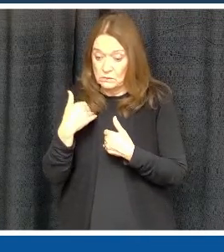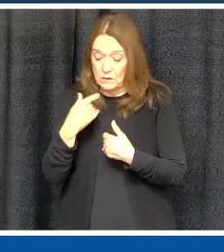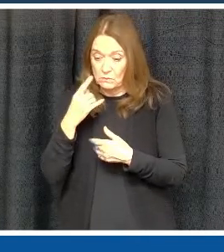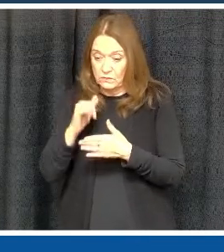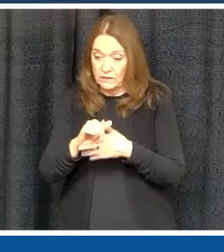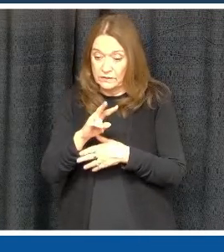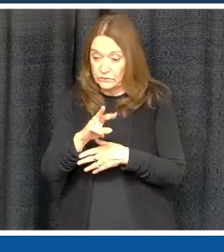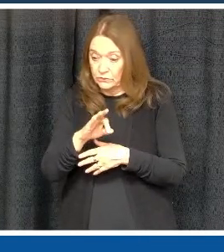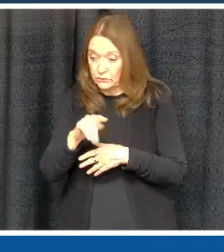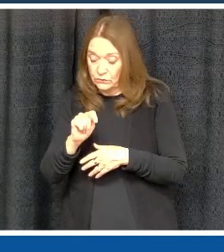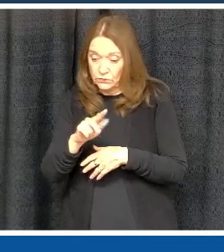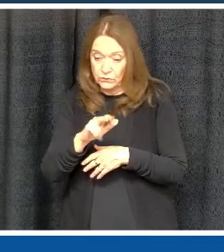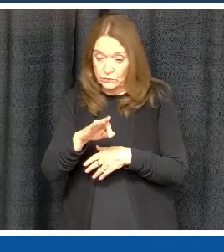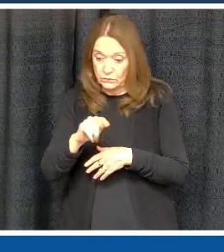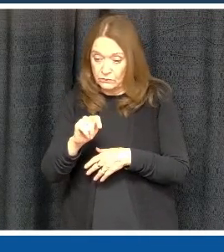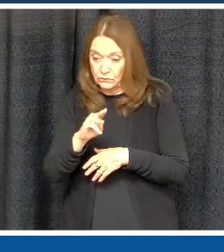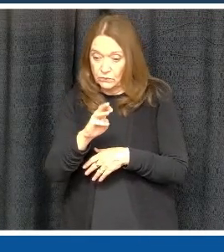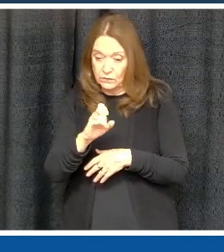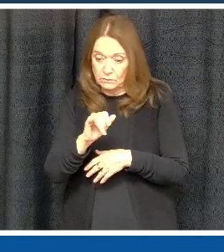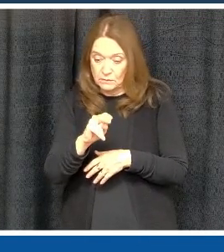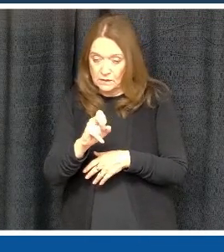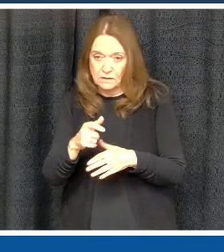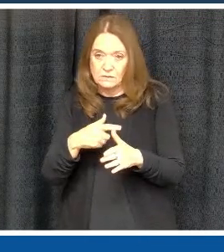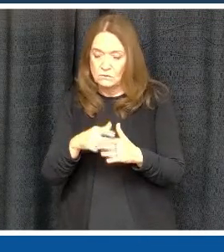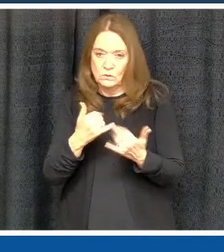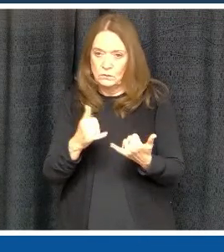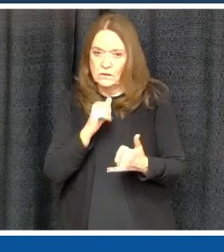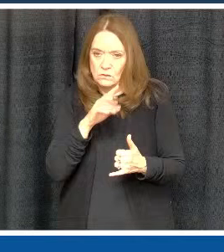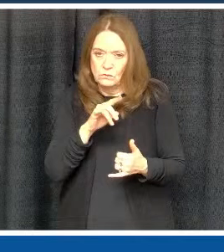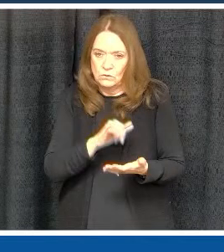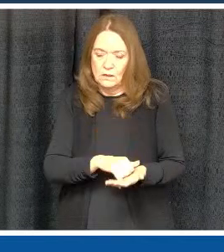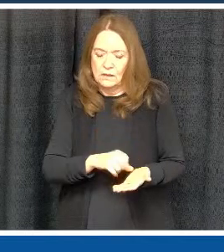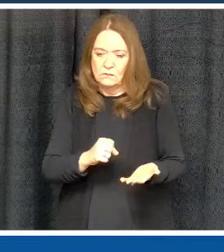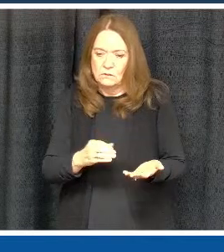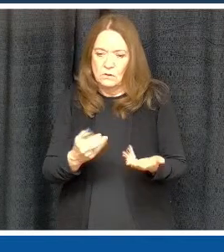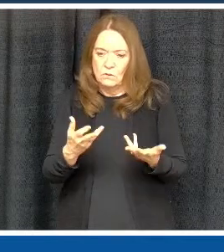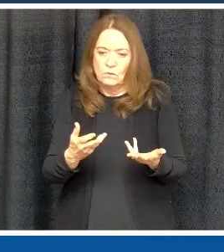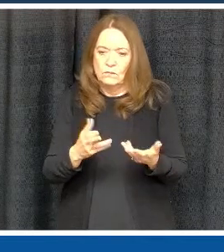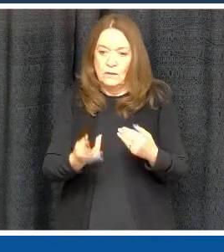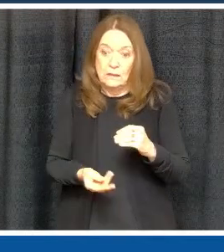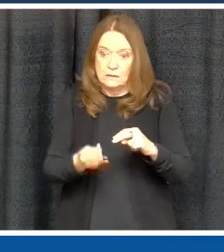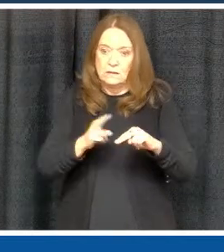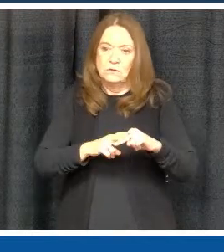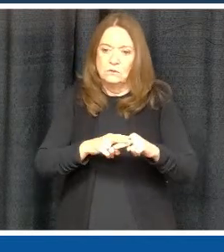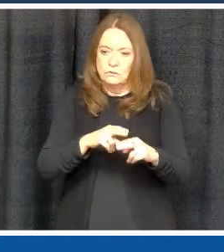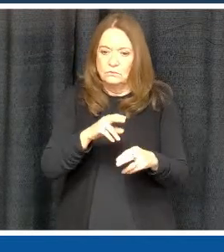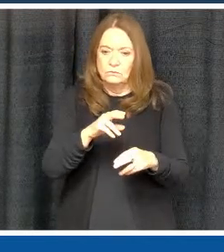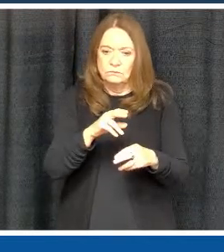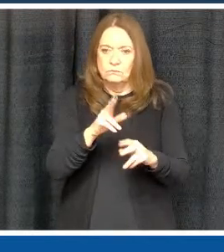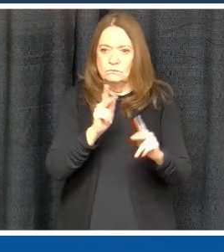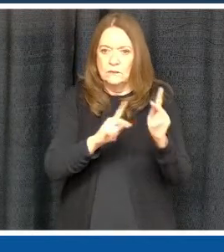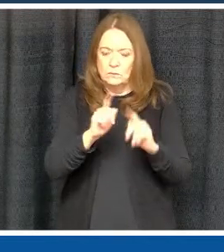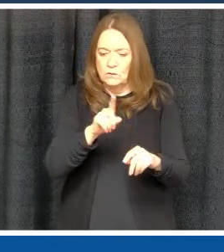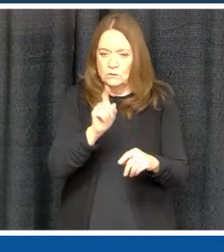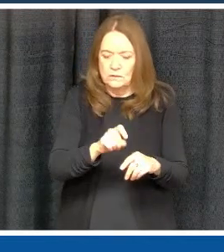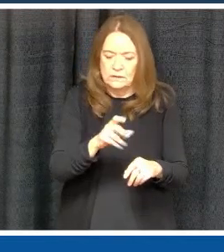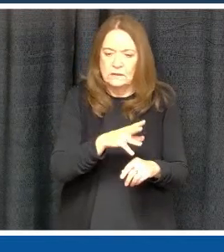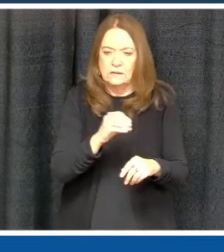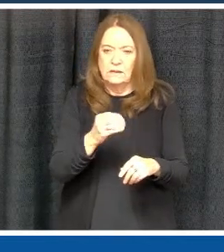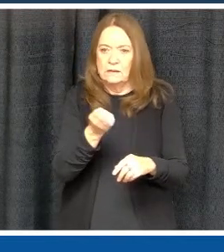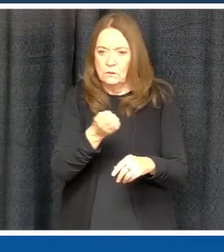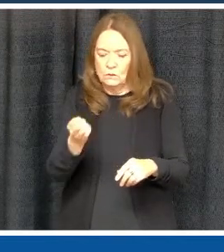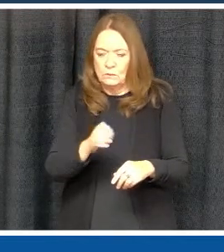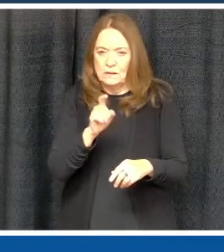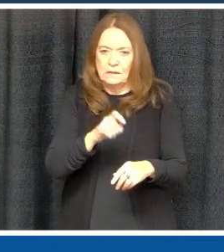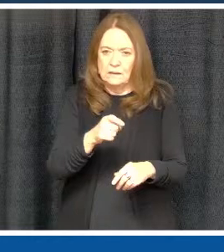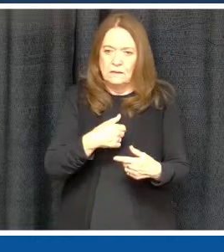kind of grass medians, we presently don't do that. So the additional staffing, equipment, and so on to accommodate that,